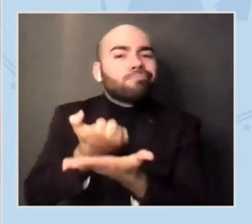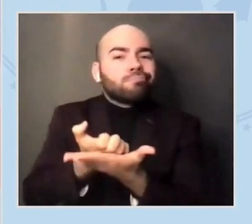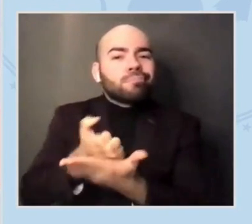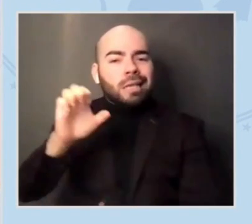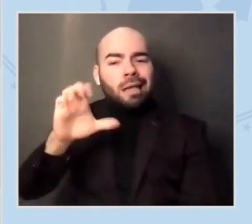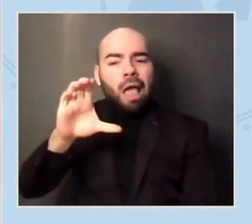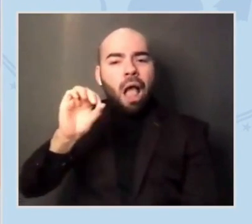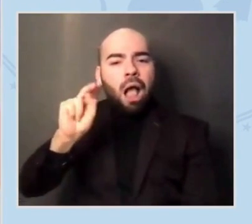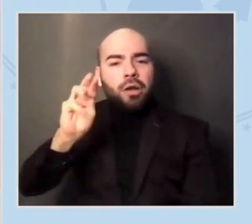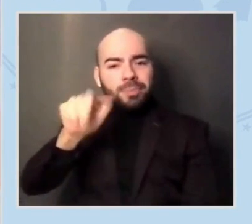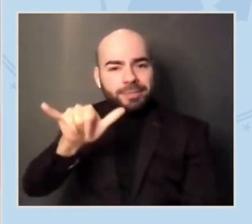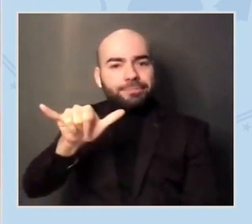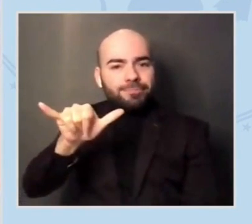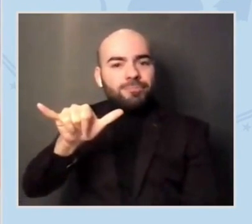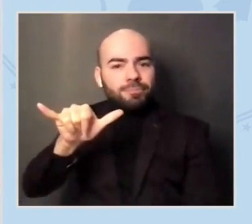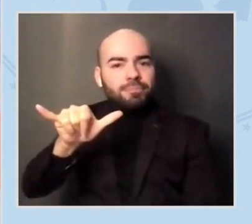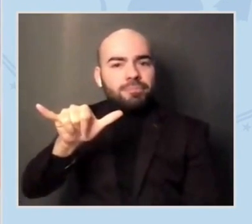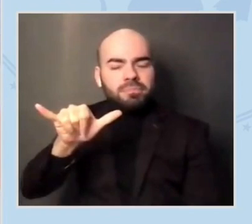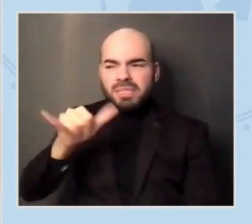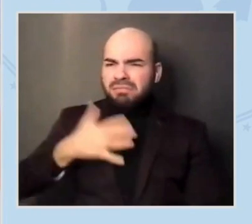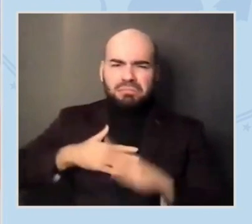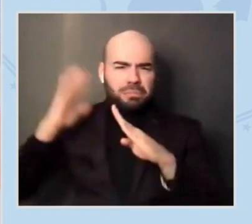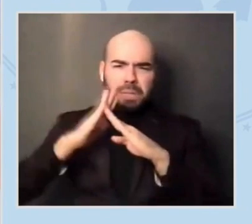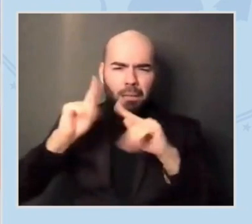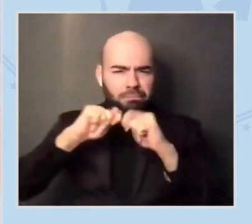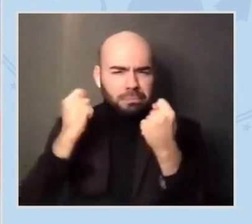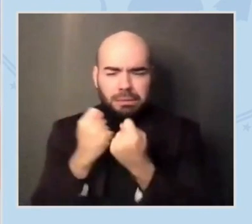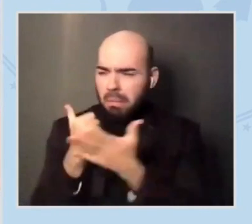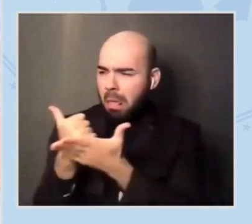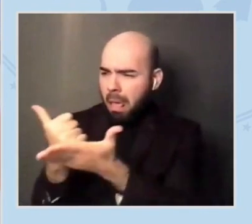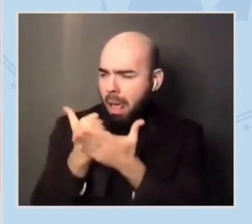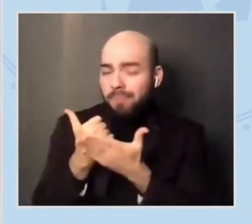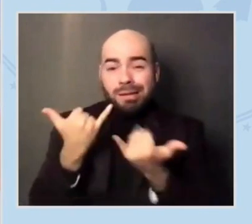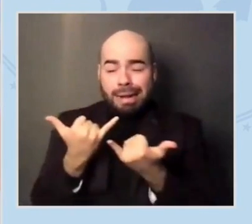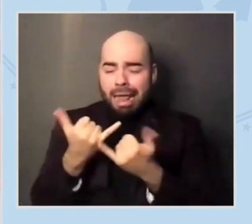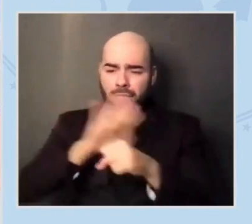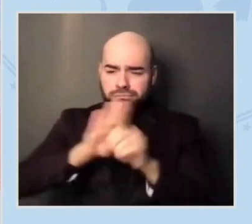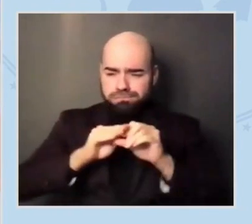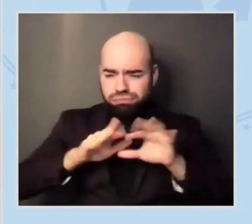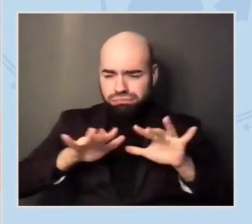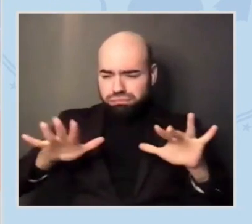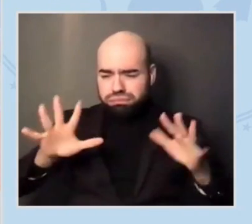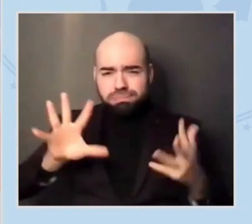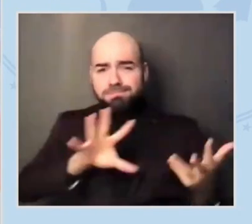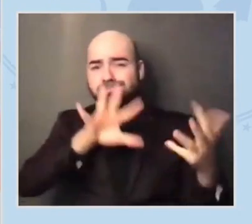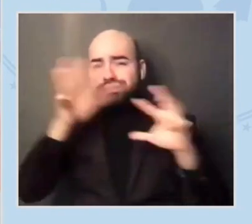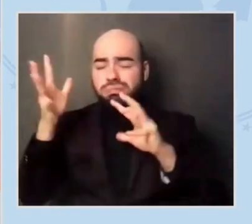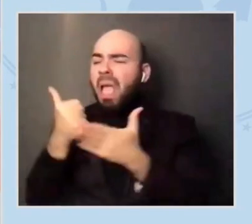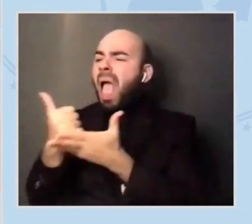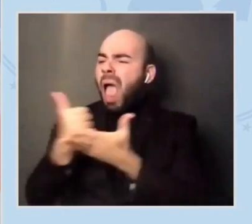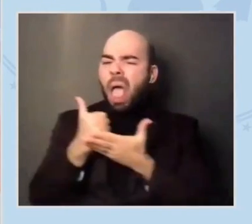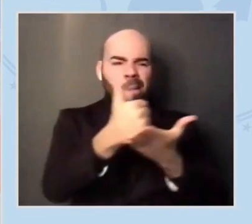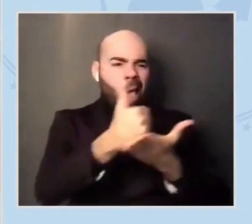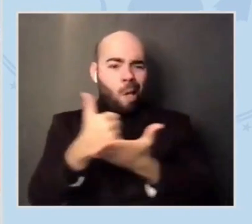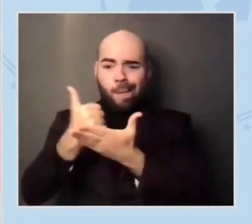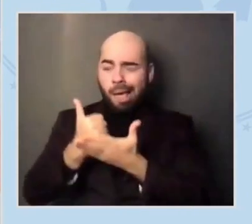team that's going to get us through this ongoing economic crisis and help us build the economy back, not just build it back, but build it back better